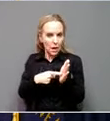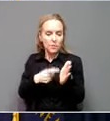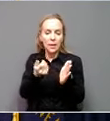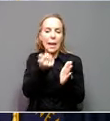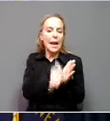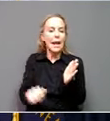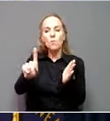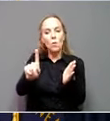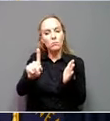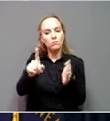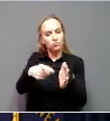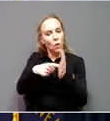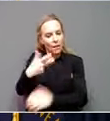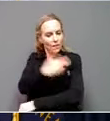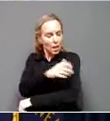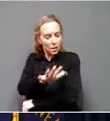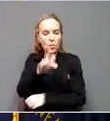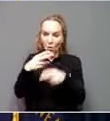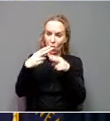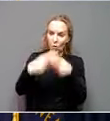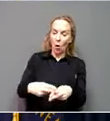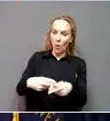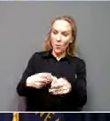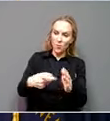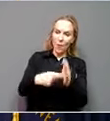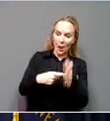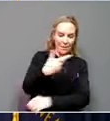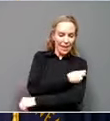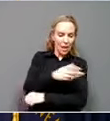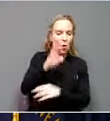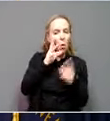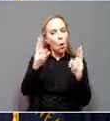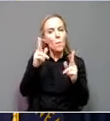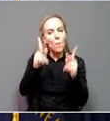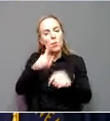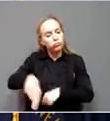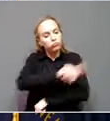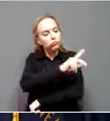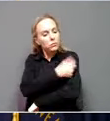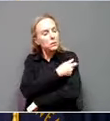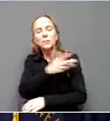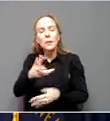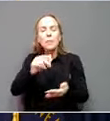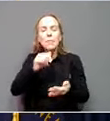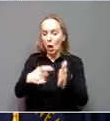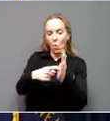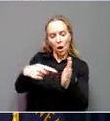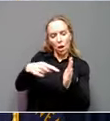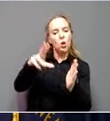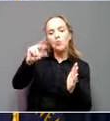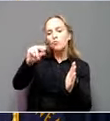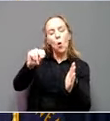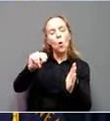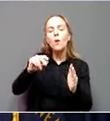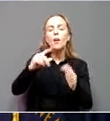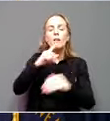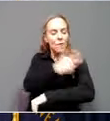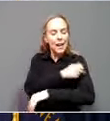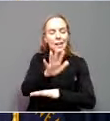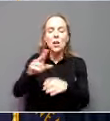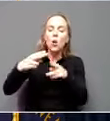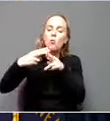vaccinated. They call it that, and they hope that people will get vaccinated. What it is a testing requirement for those